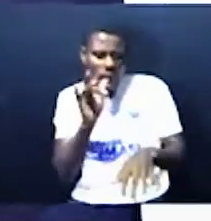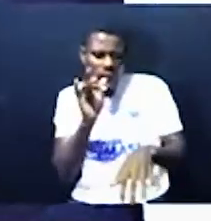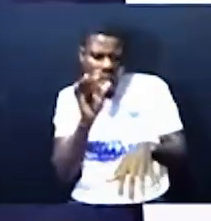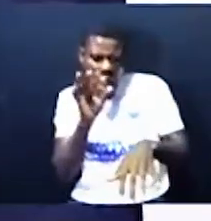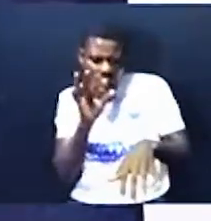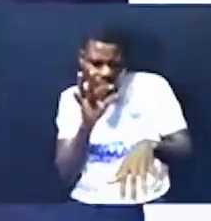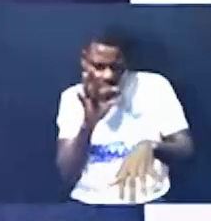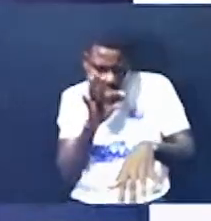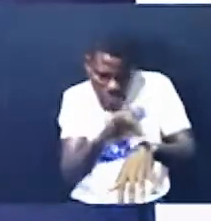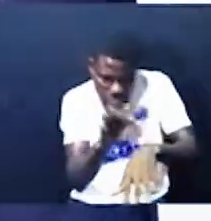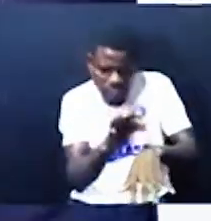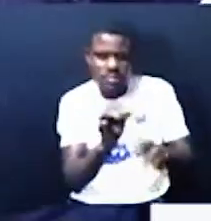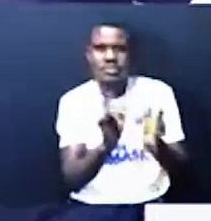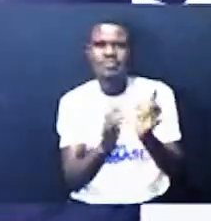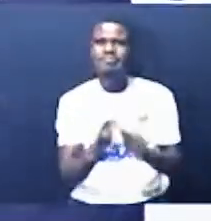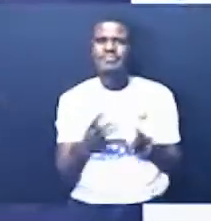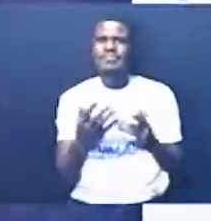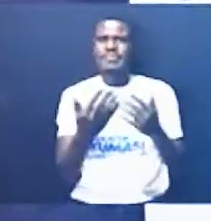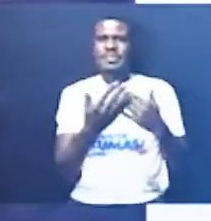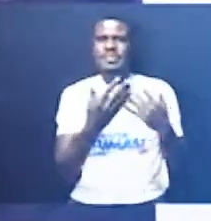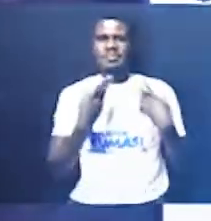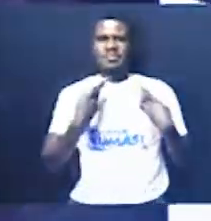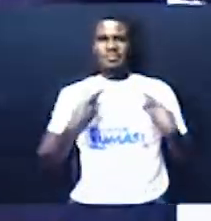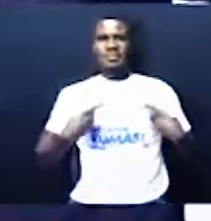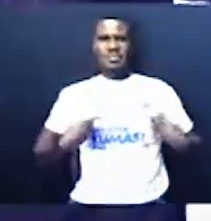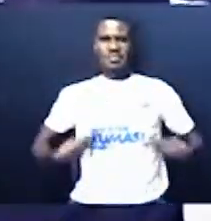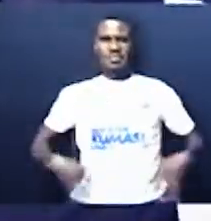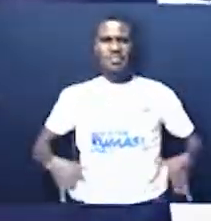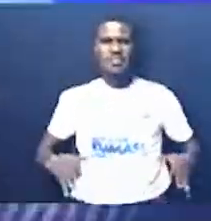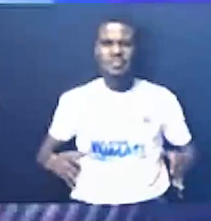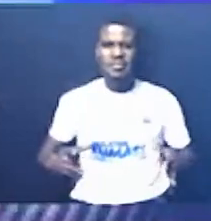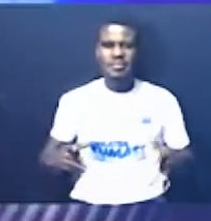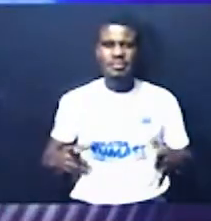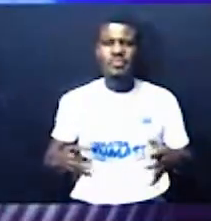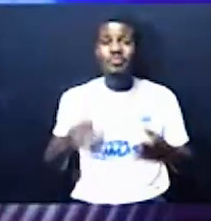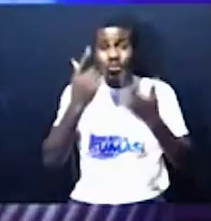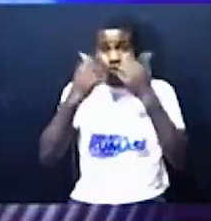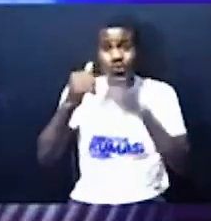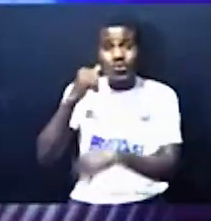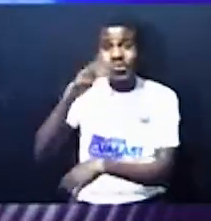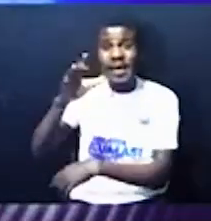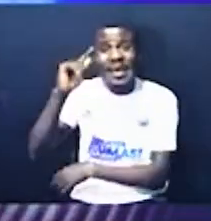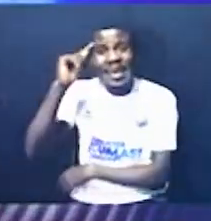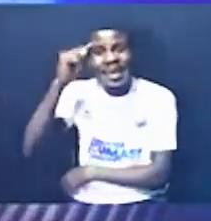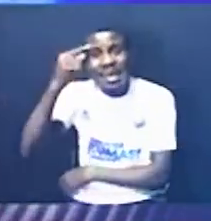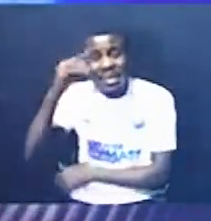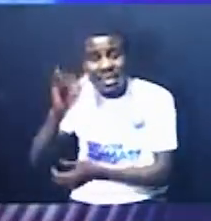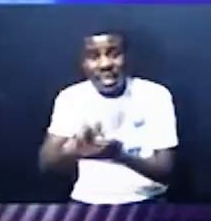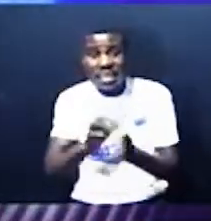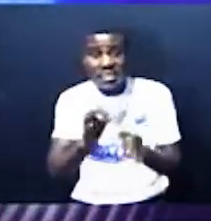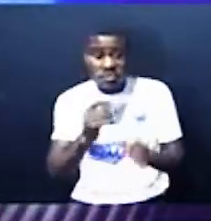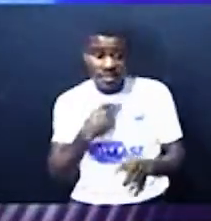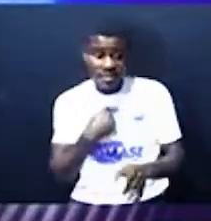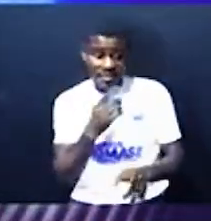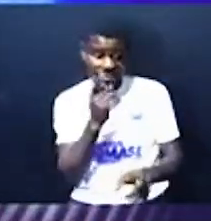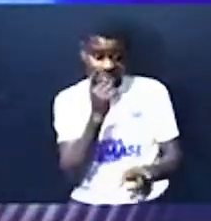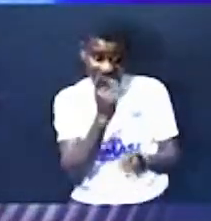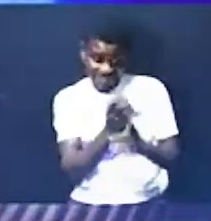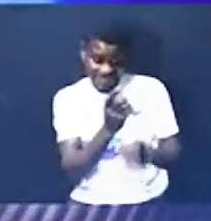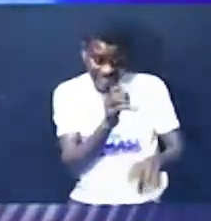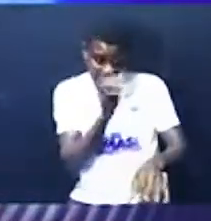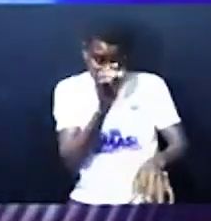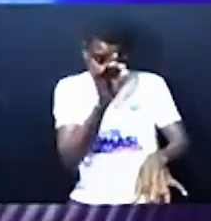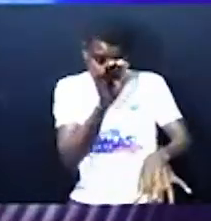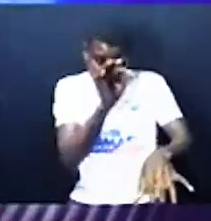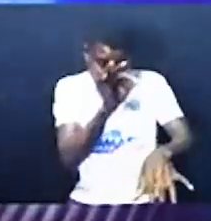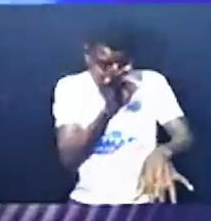nka no obefiri na chi nkrofo ku no mu ade ne nsa beka na taade. Because she thought, if I just touch his cloak, I'll